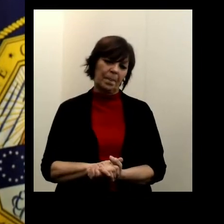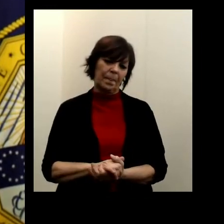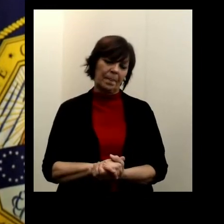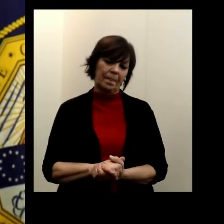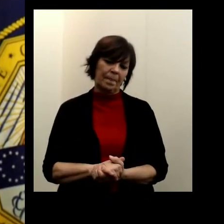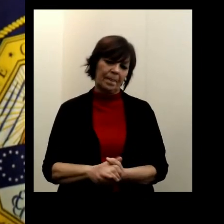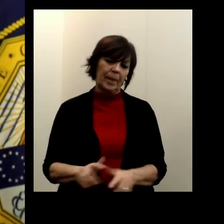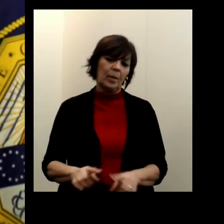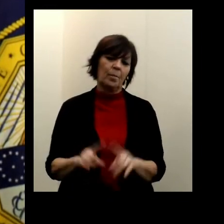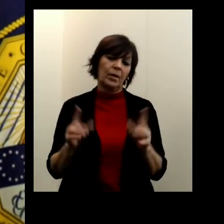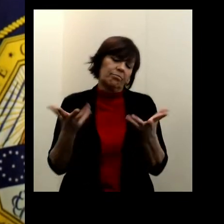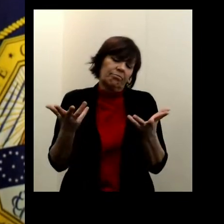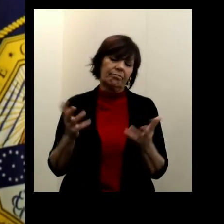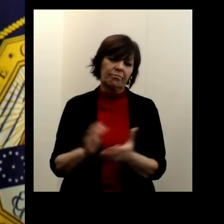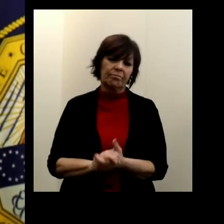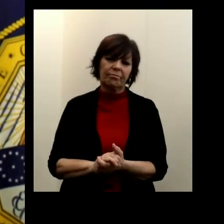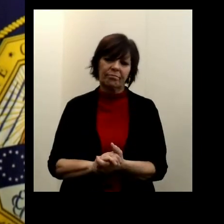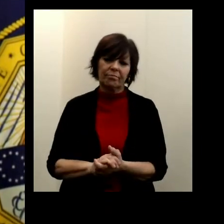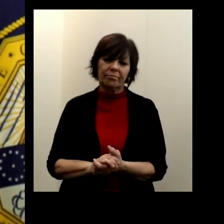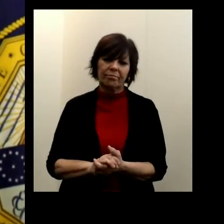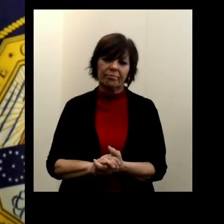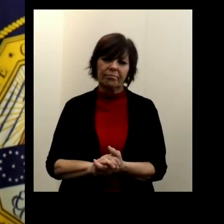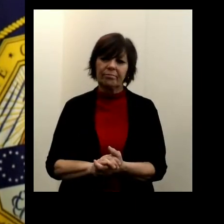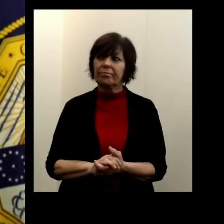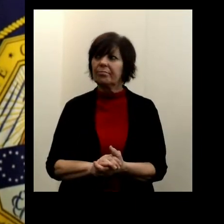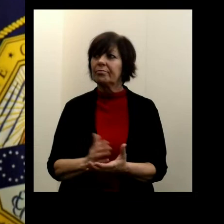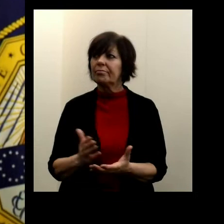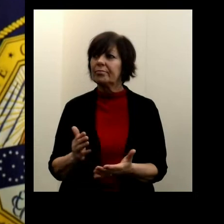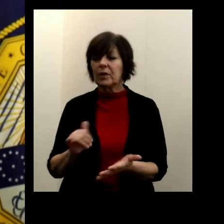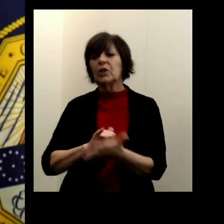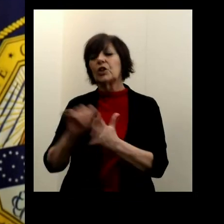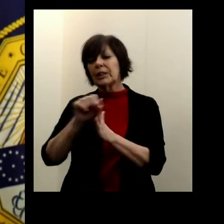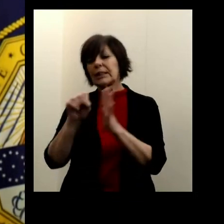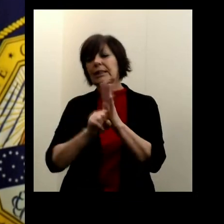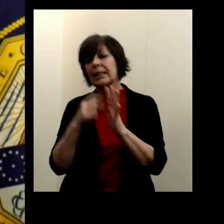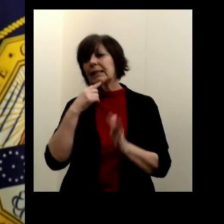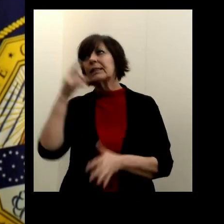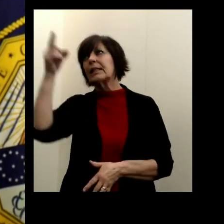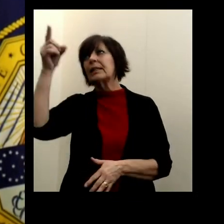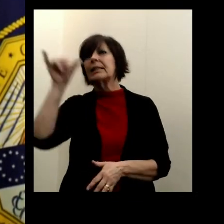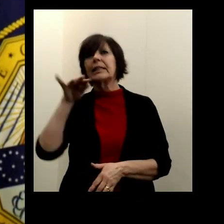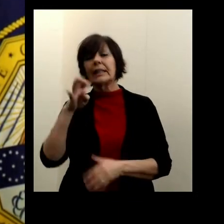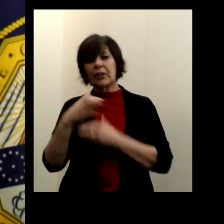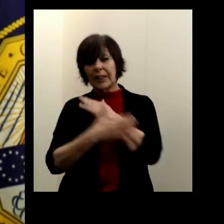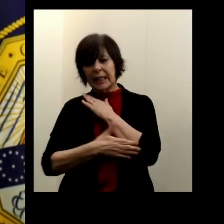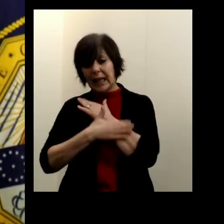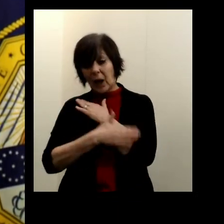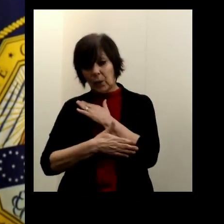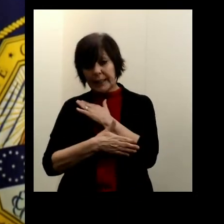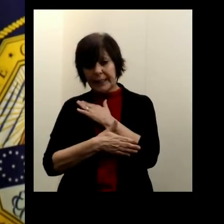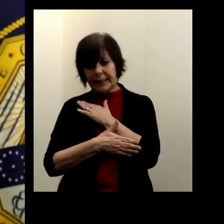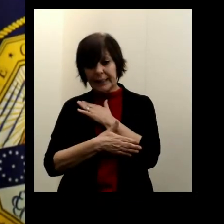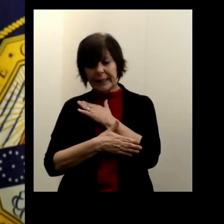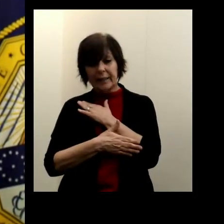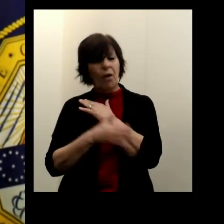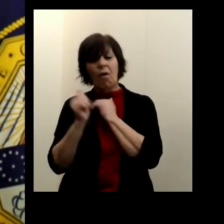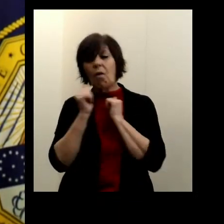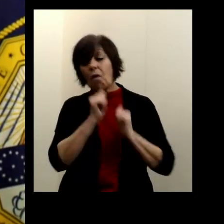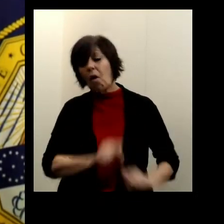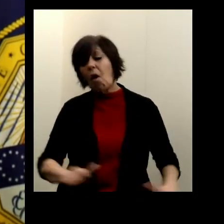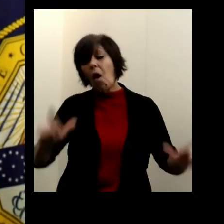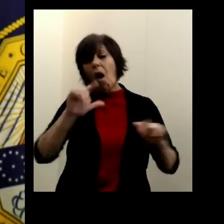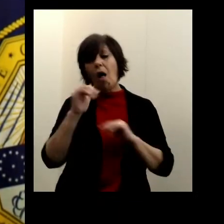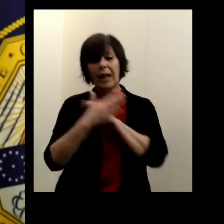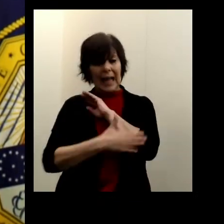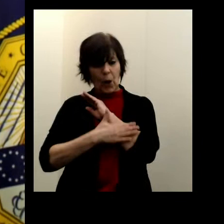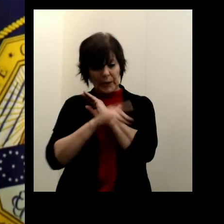But just a final portion of that question is New York State said, Erie County, all the counties, Chautauqua County, Cattaraugus County, and the